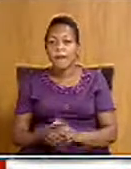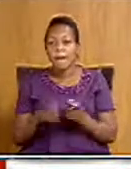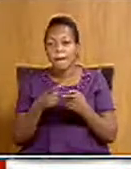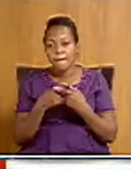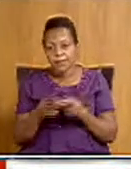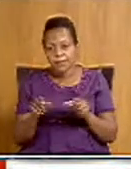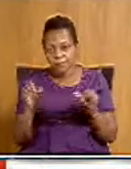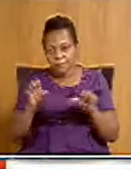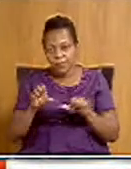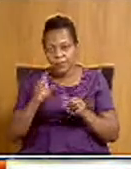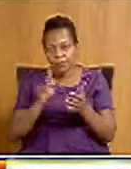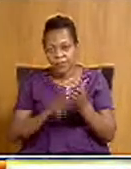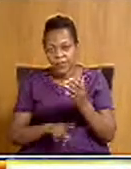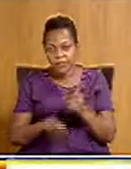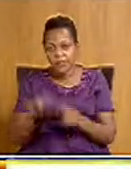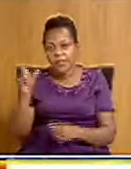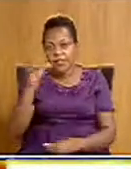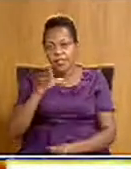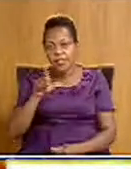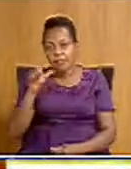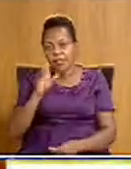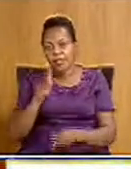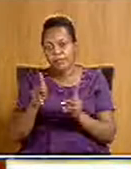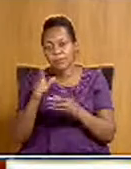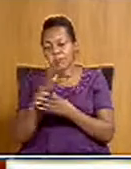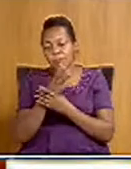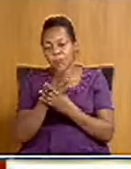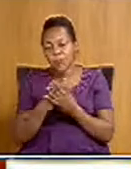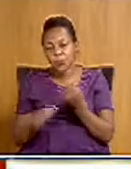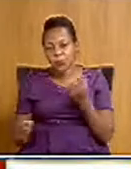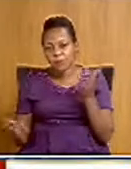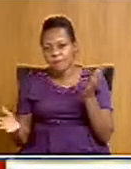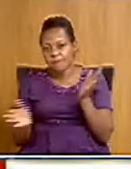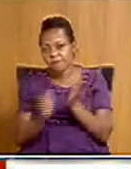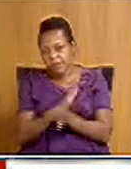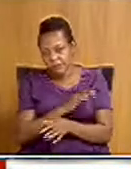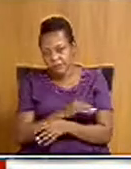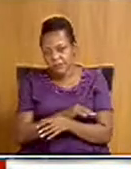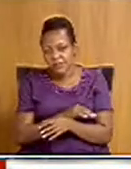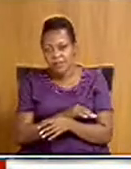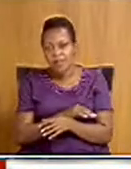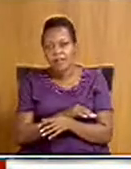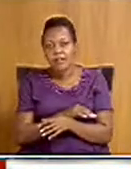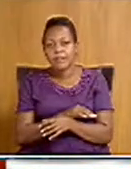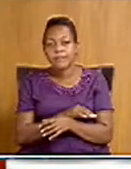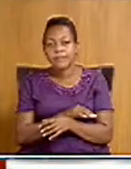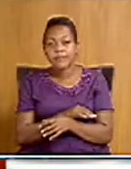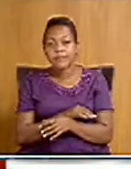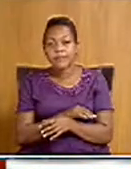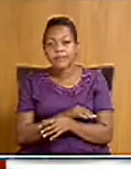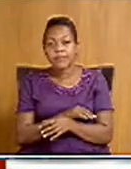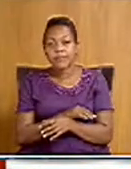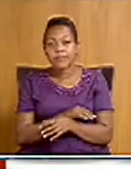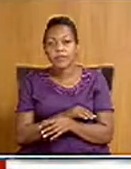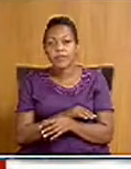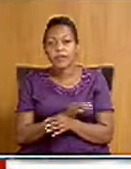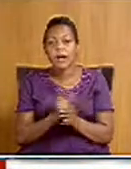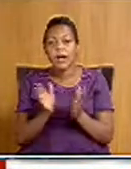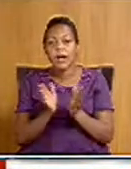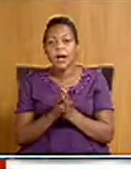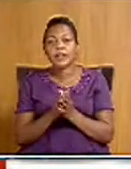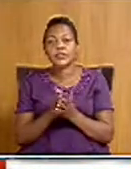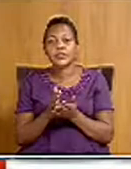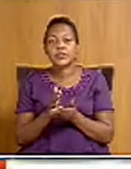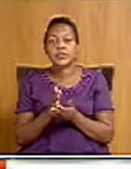Unfortunately, the Libyans collapsed quickly. On account of that, much of Northwest